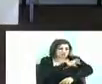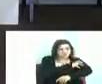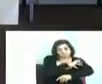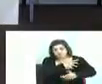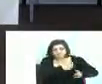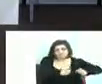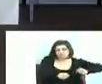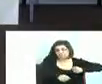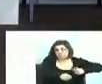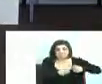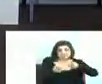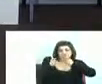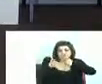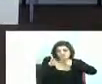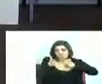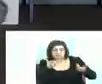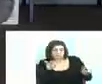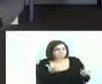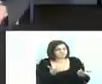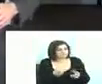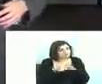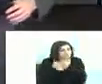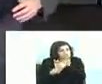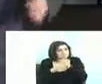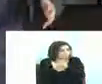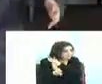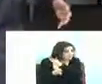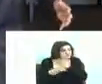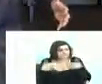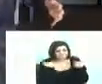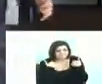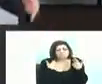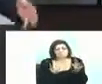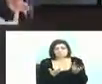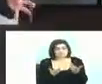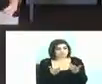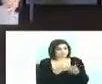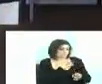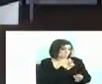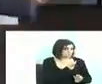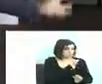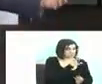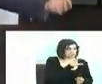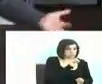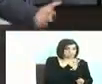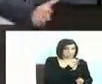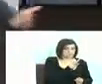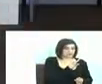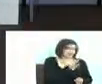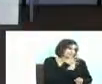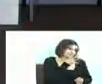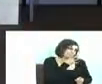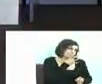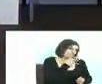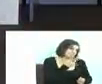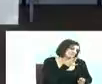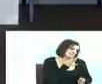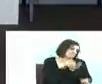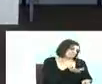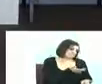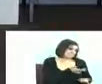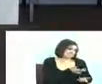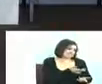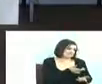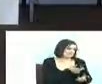hunted and he went out and he killed his prey. And we're told that Jacob, well, mama kind of favored Jacob. Jacob